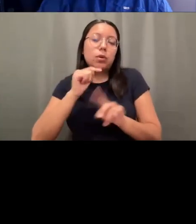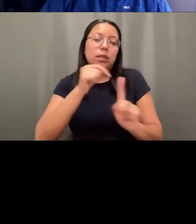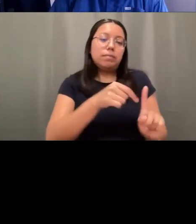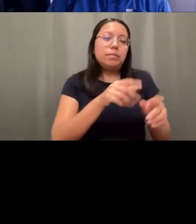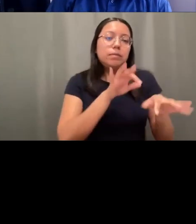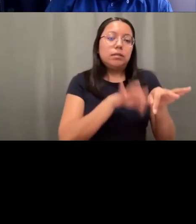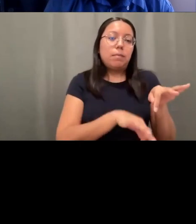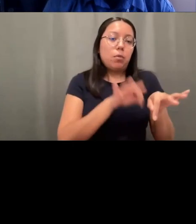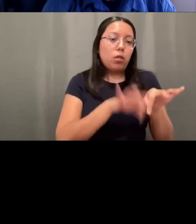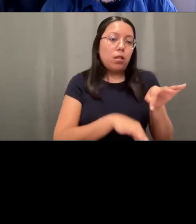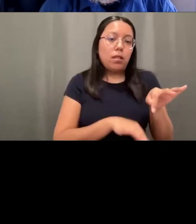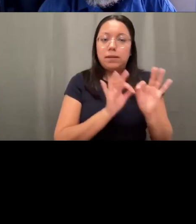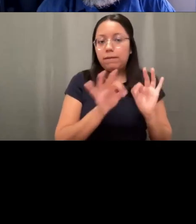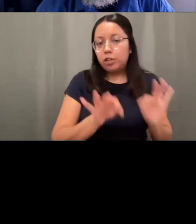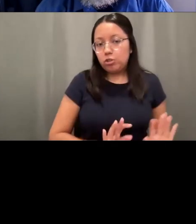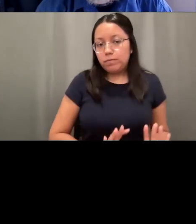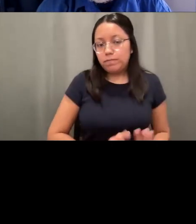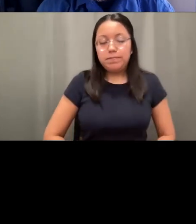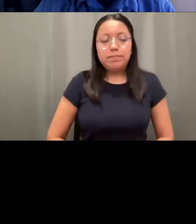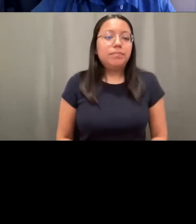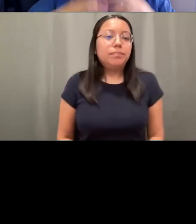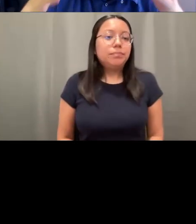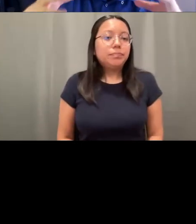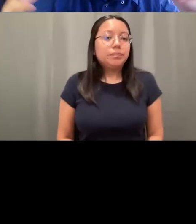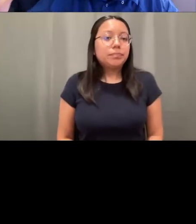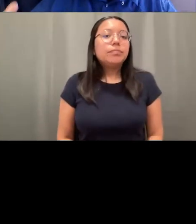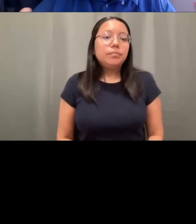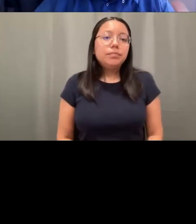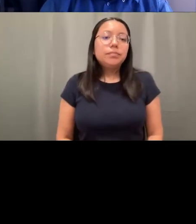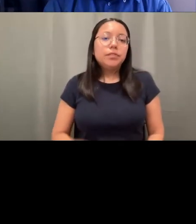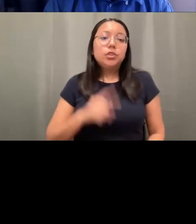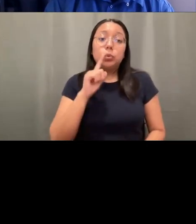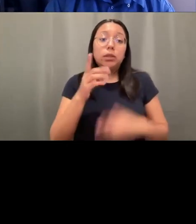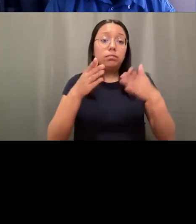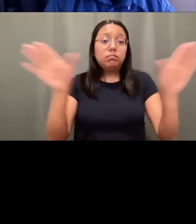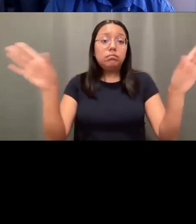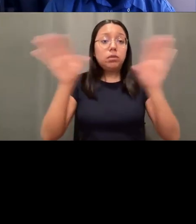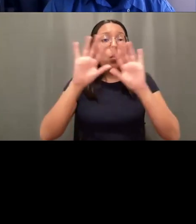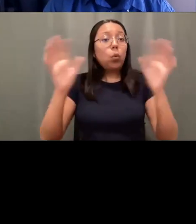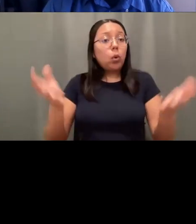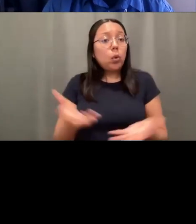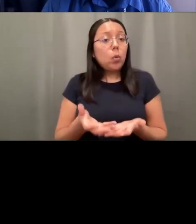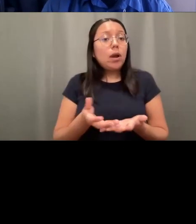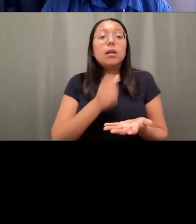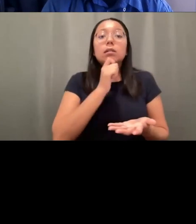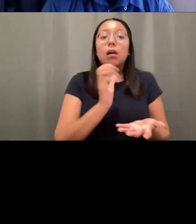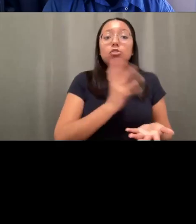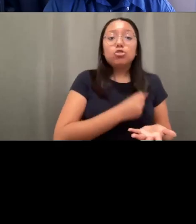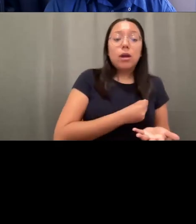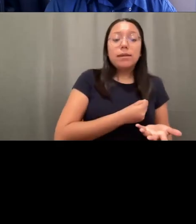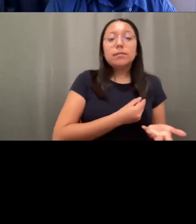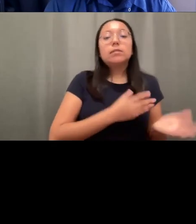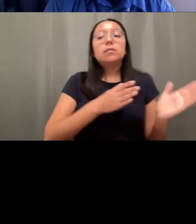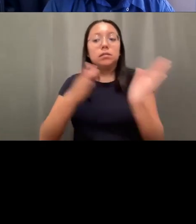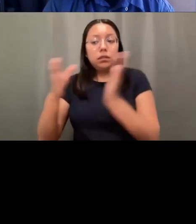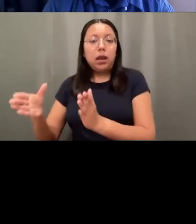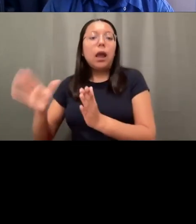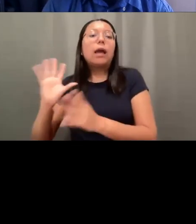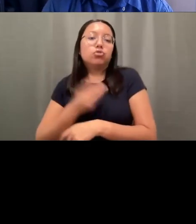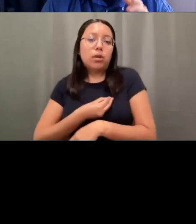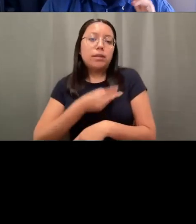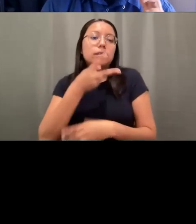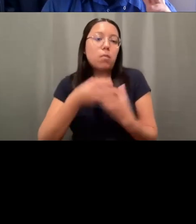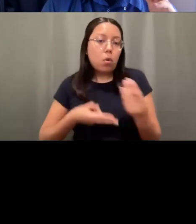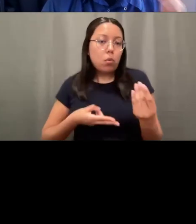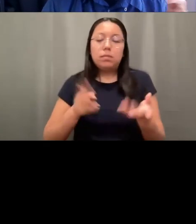kind of worldwide non-trans or trans and non-trans populations, so everybody, a fairly